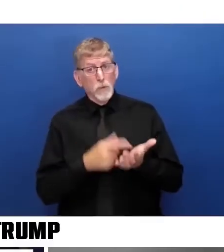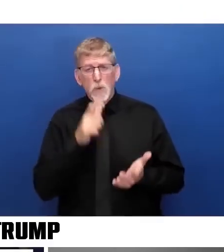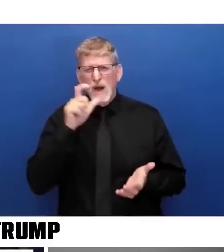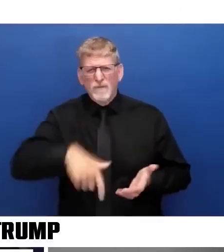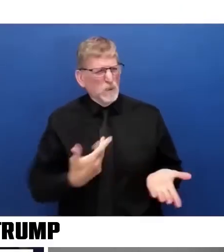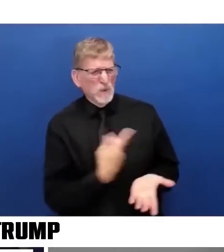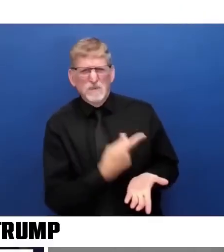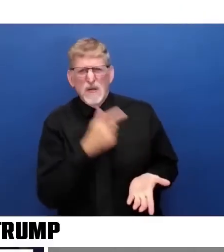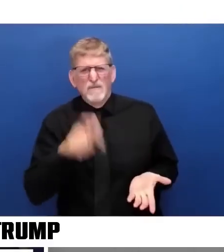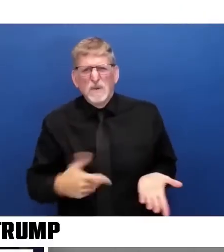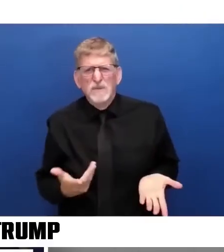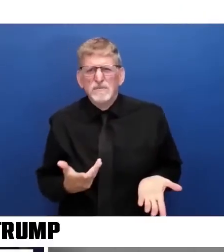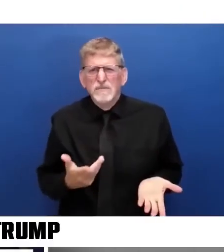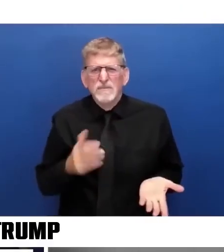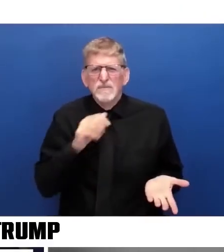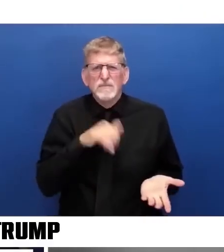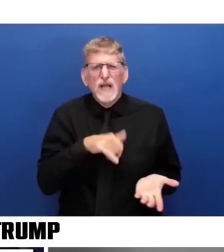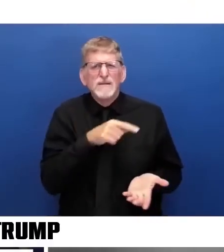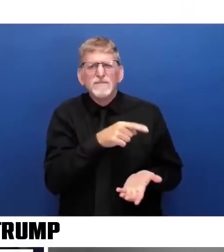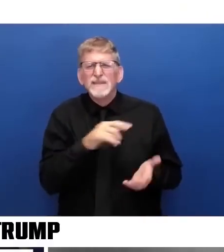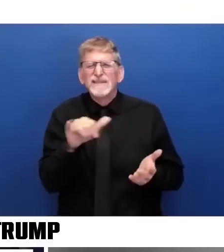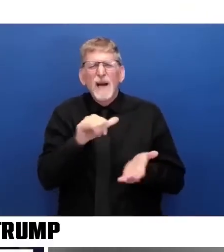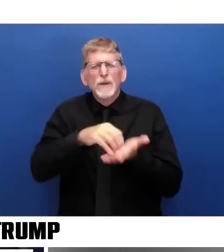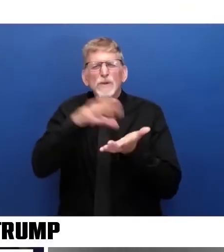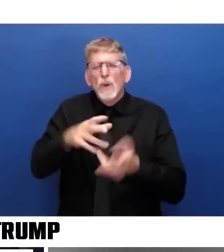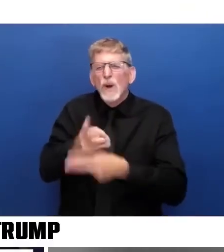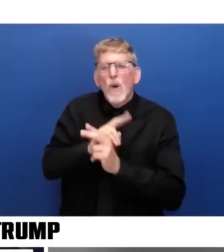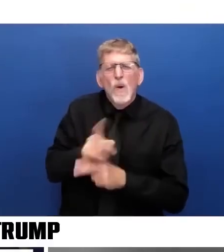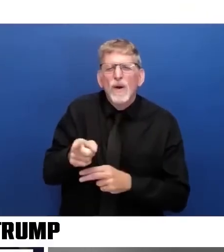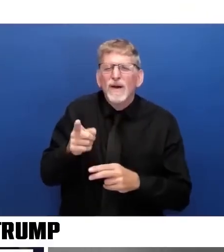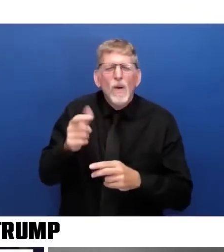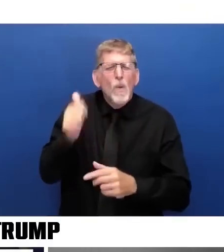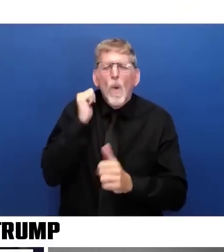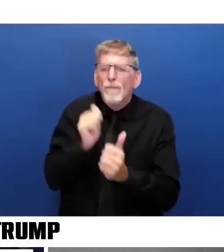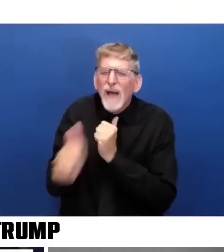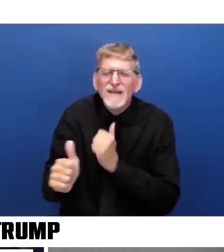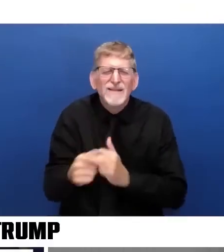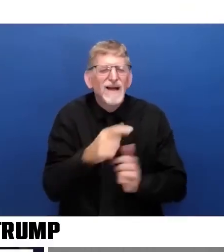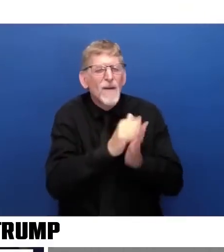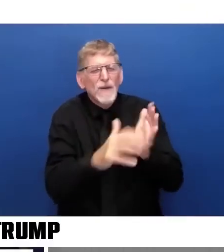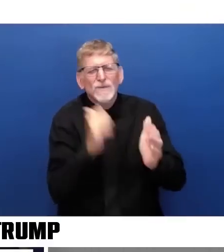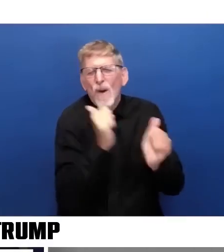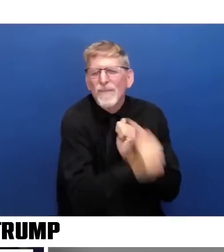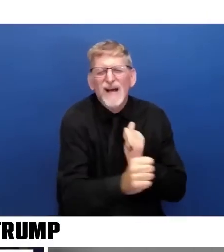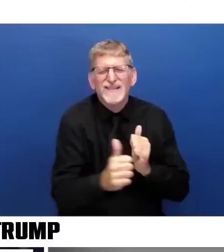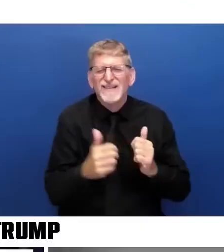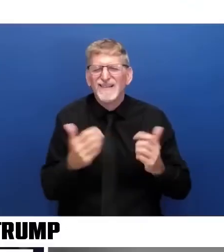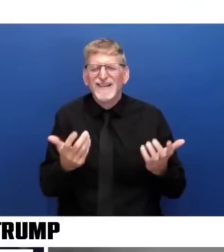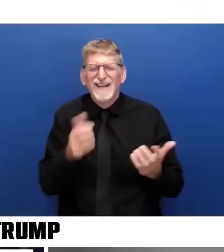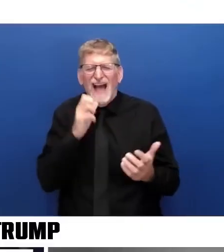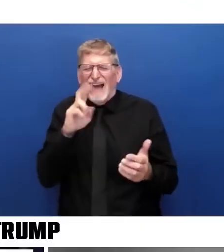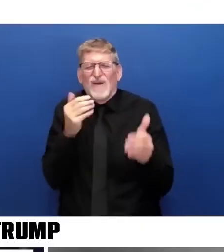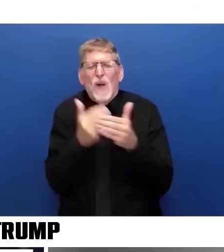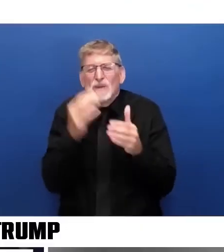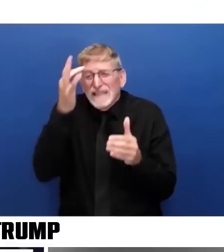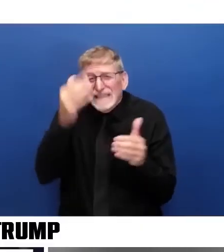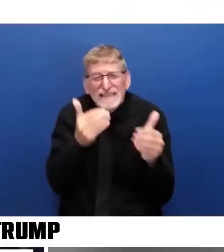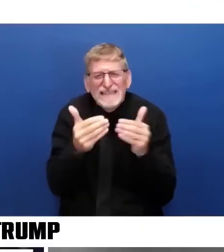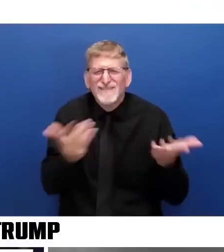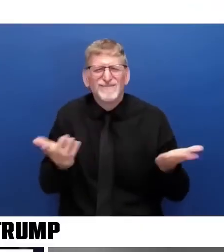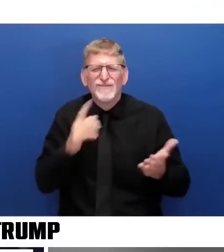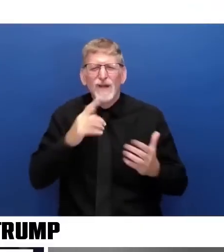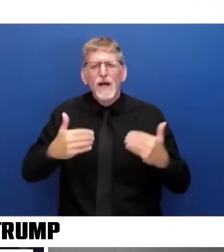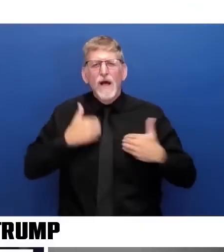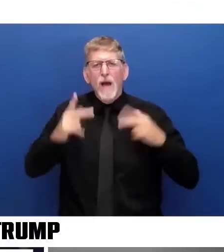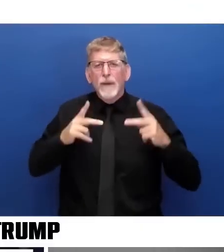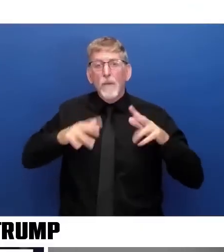it, just like she couldn't get student loans. They couldn't get student loans. They didn't even come close to getting student loans. They taunted young people and a lot of other people that